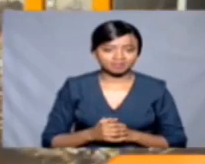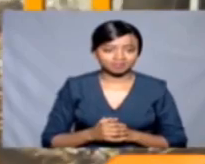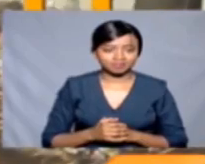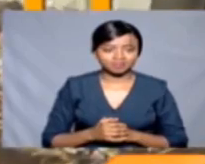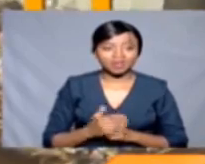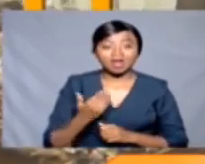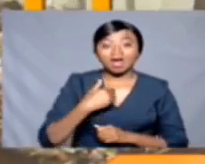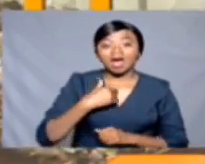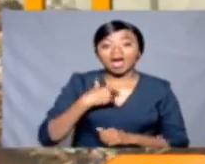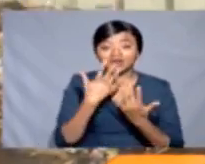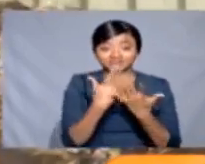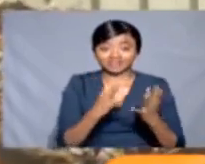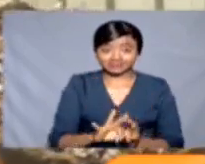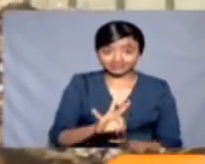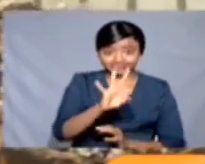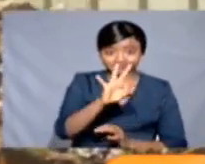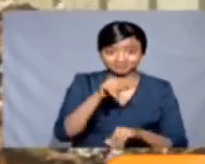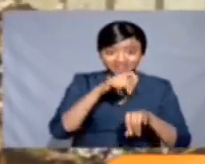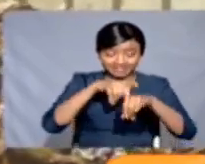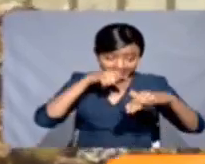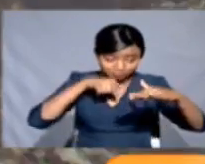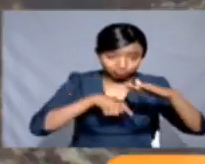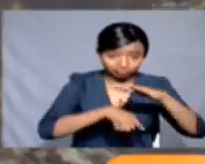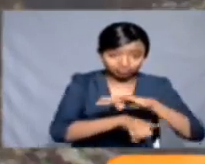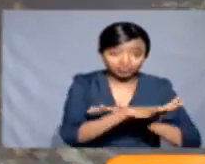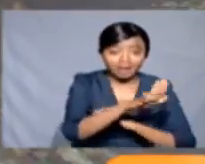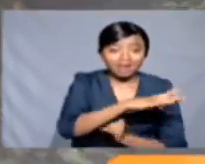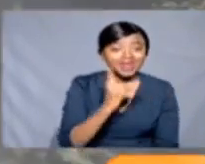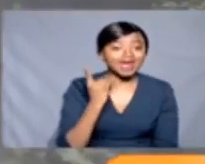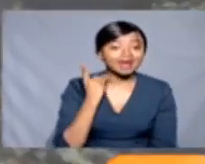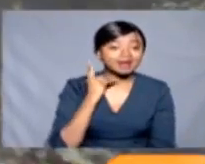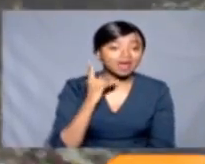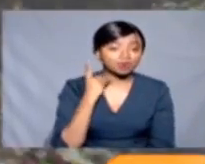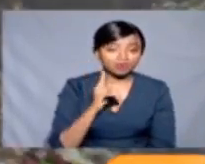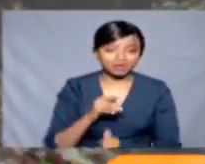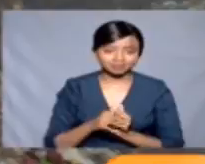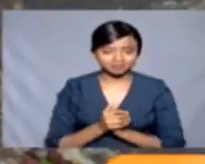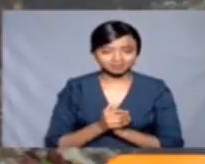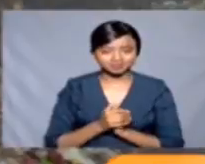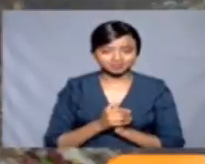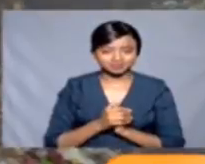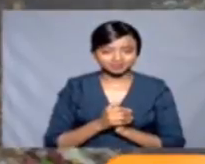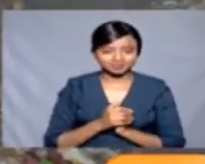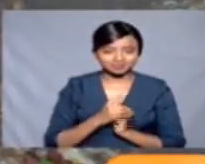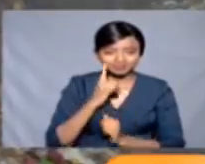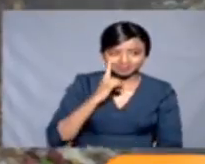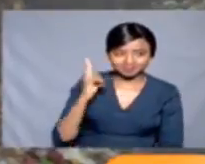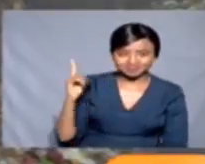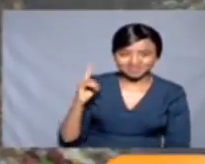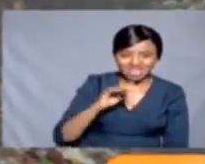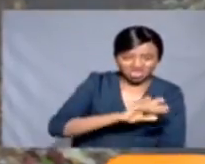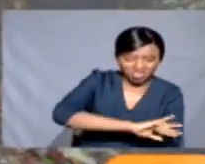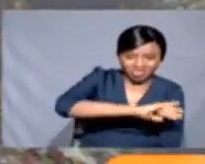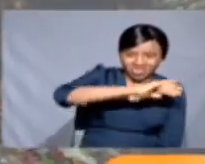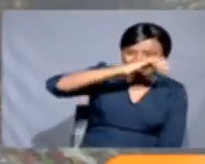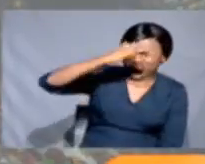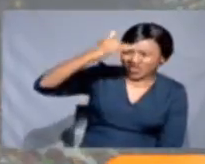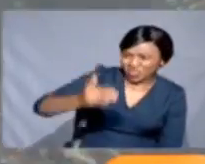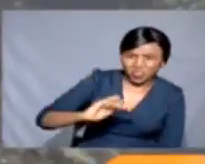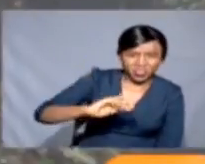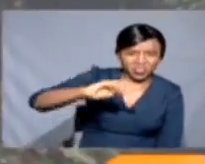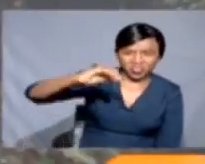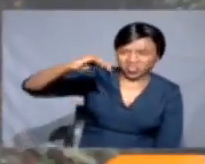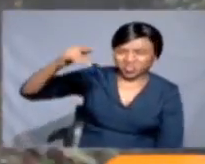There are three things you see when you arrive inside Dandora dam site. The first one are heaps of garbage. This